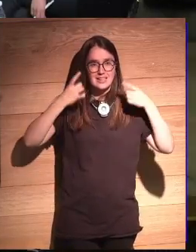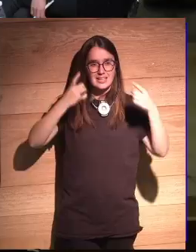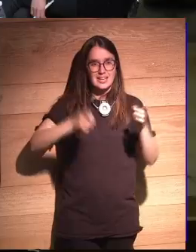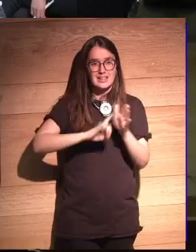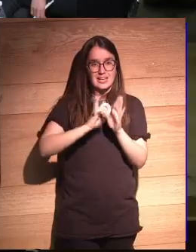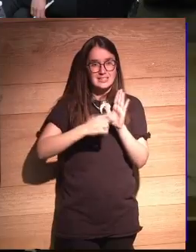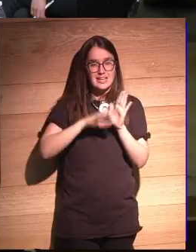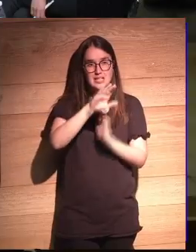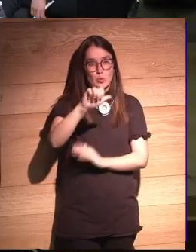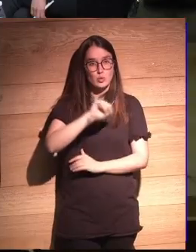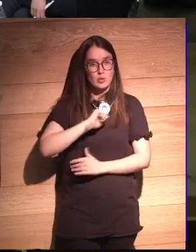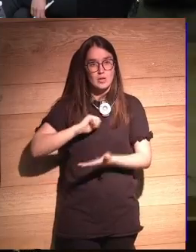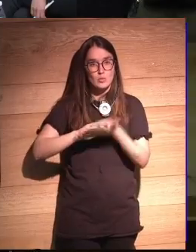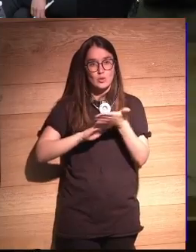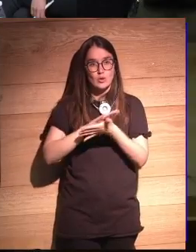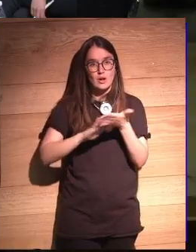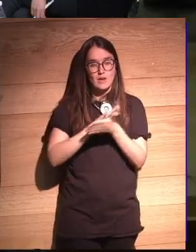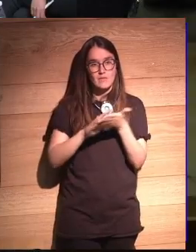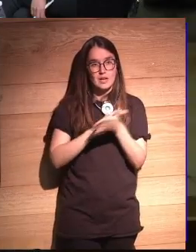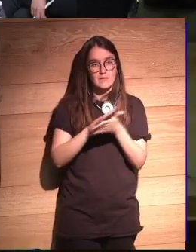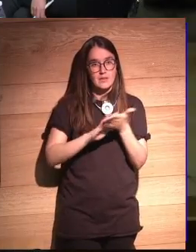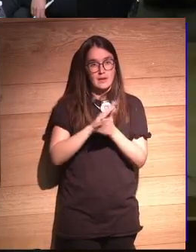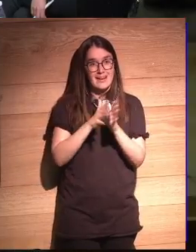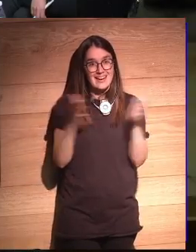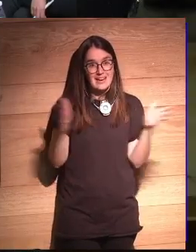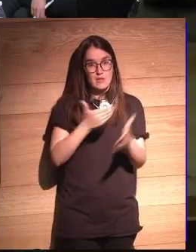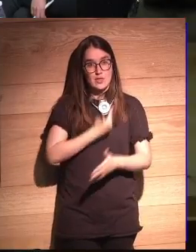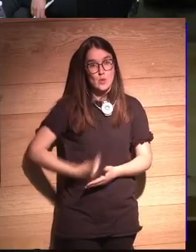which is what they're trying to appeal with